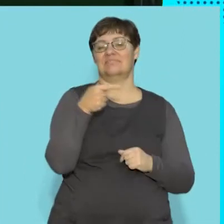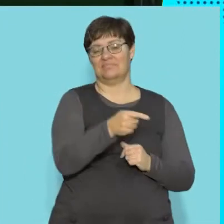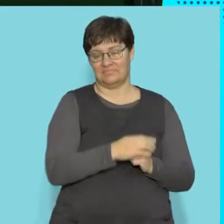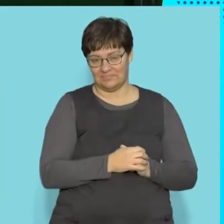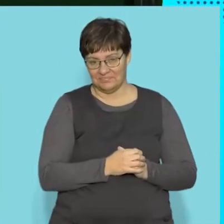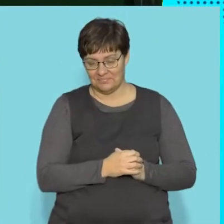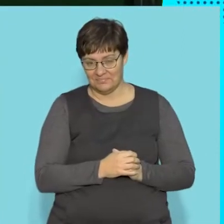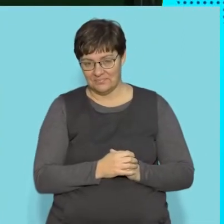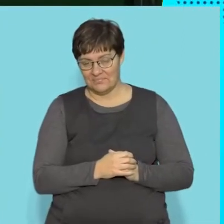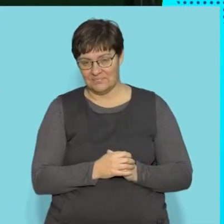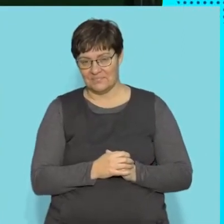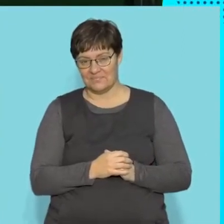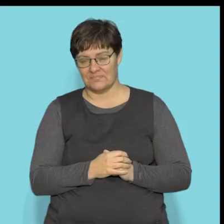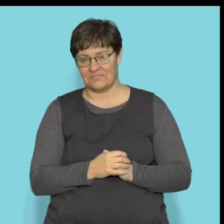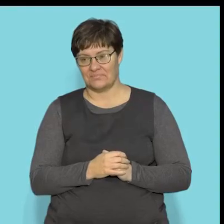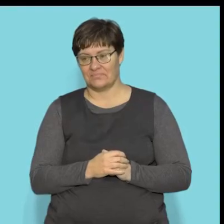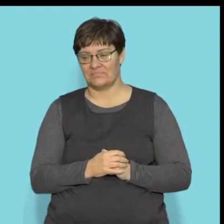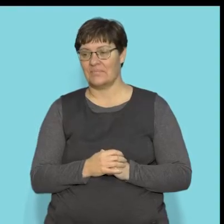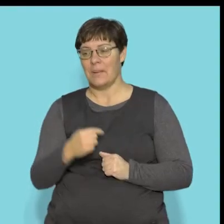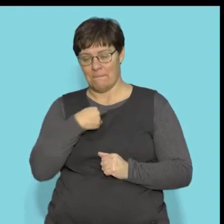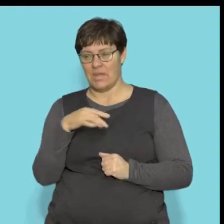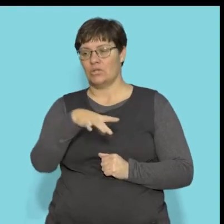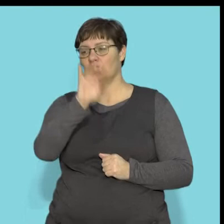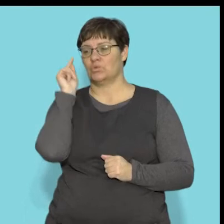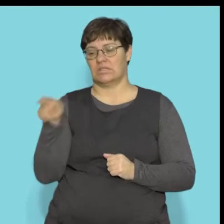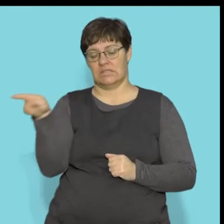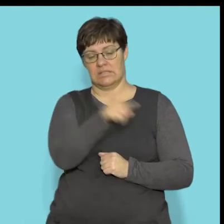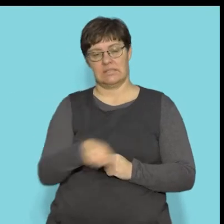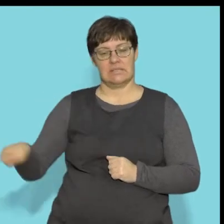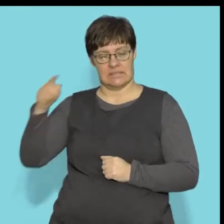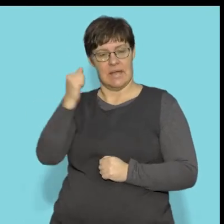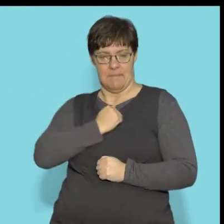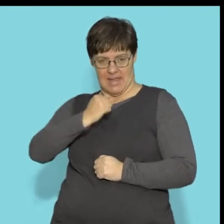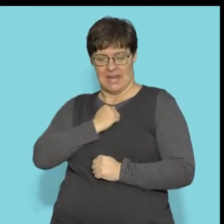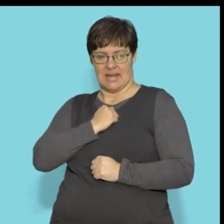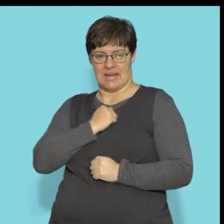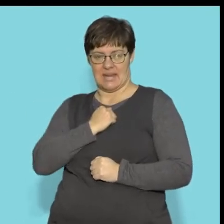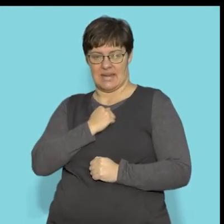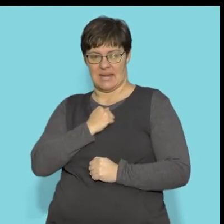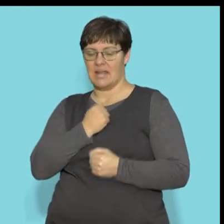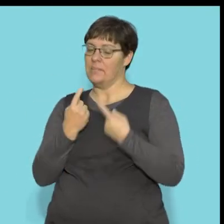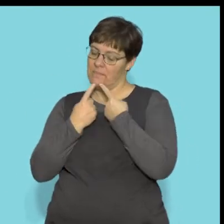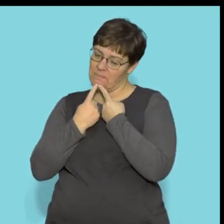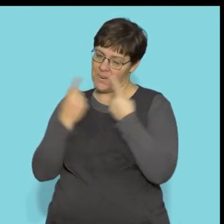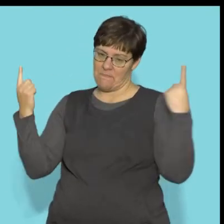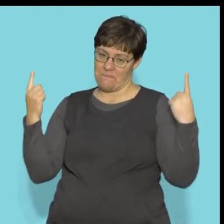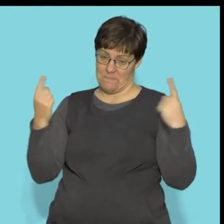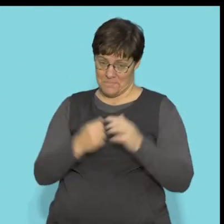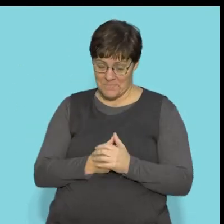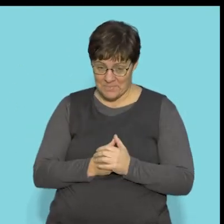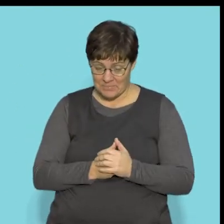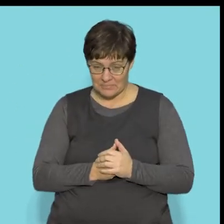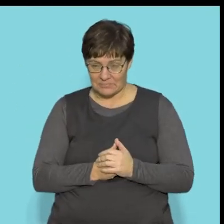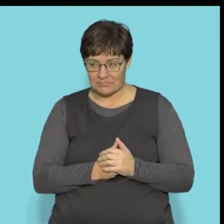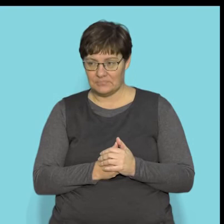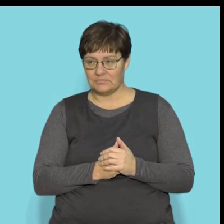your hypothesis. I'm going to choose this one as my stated